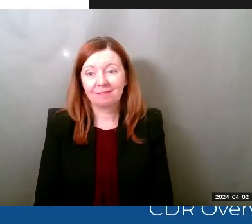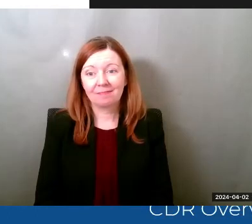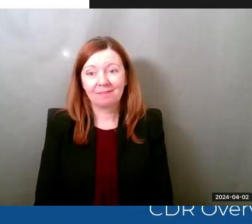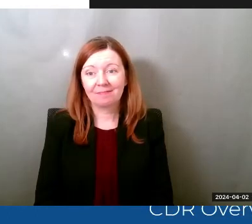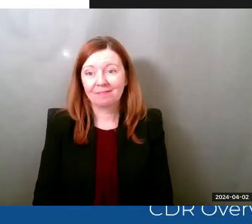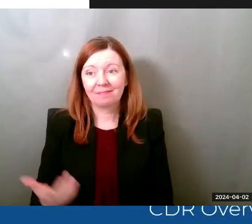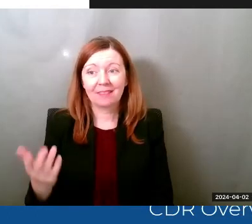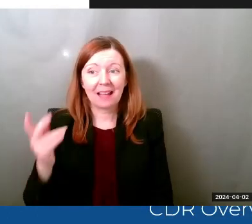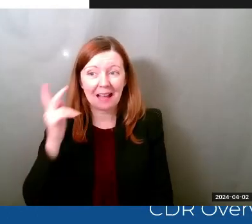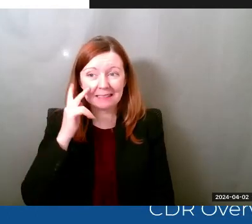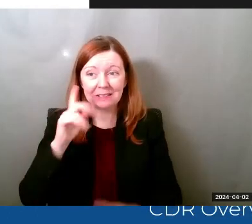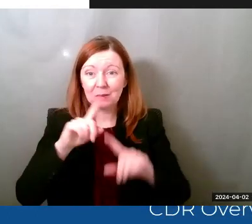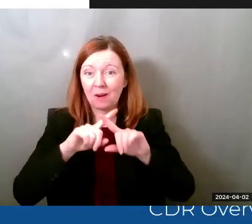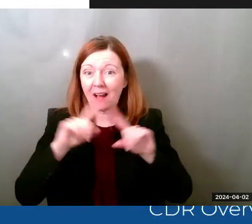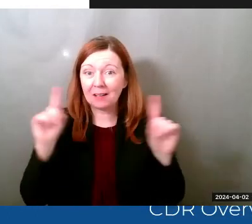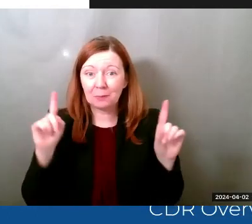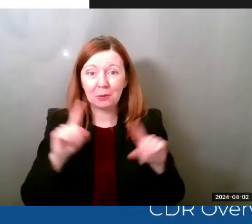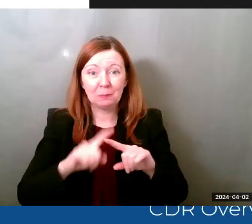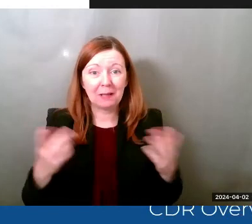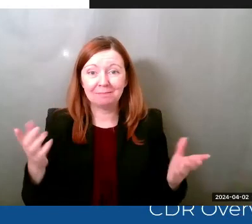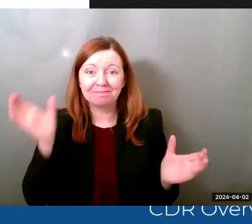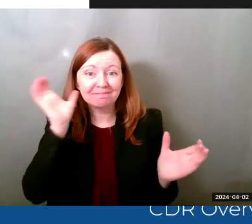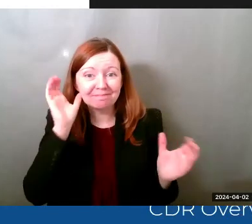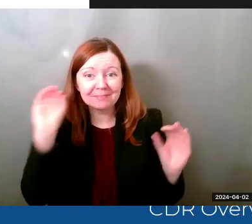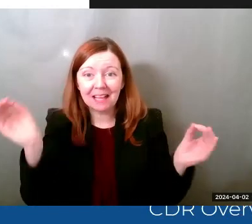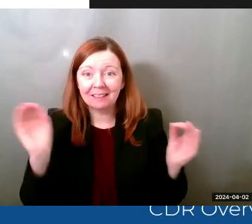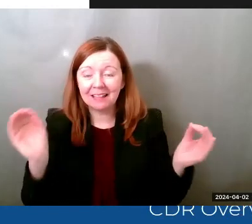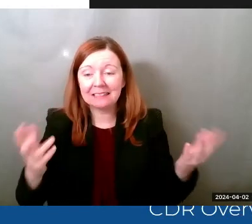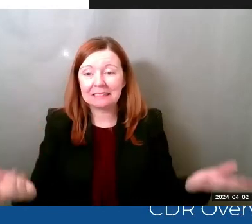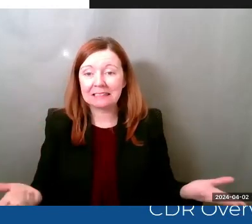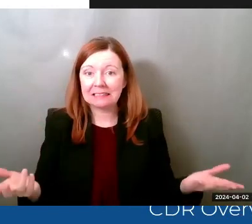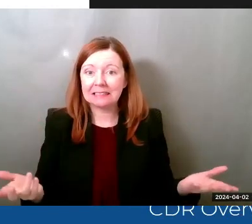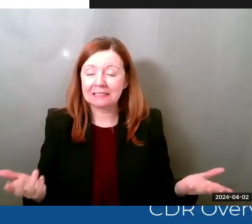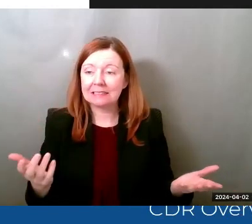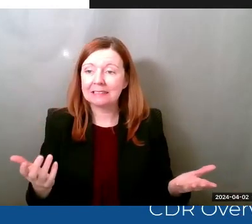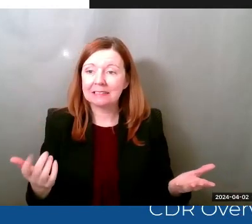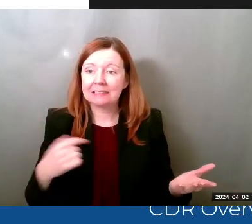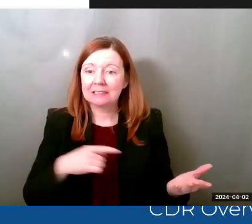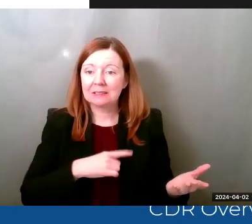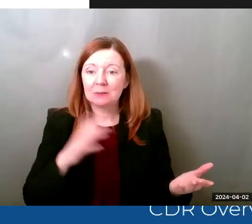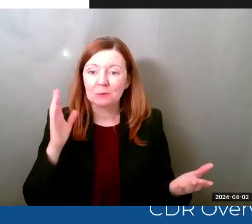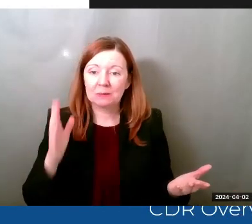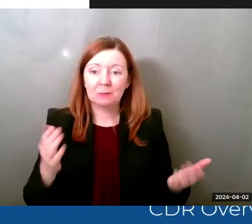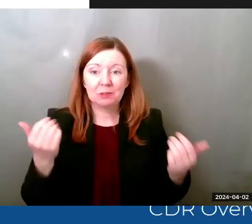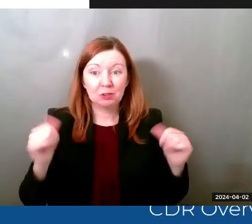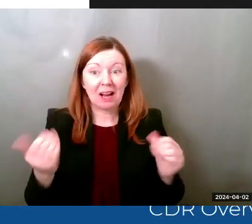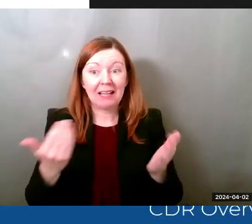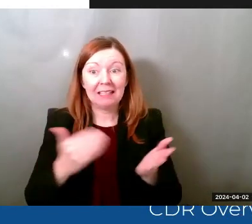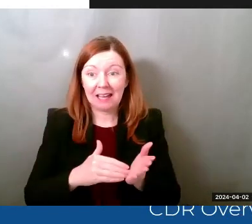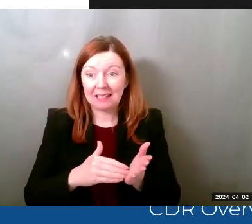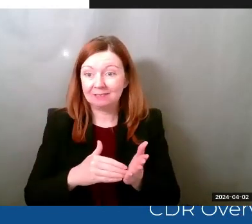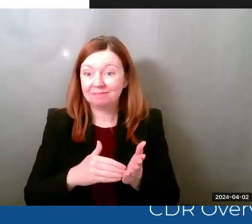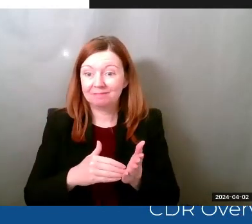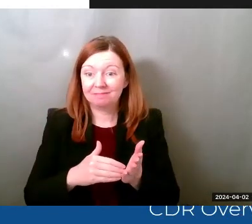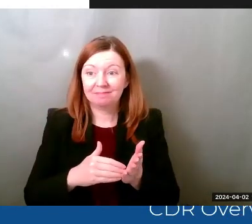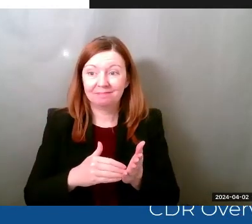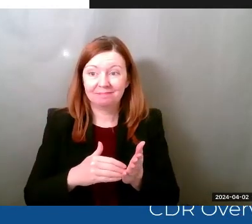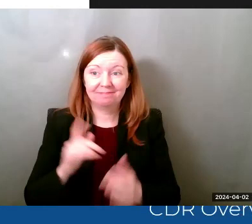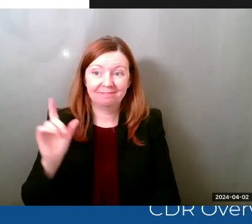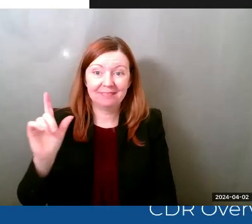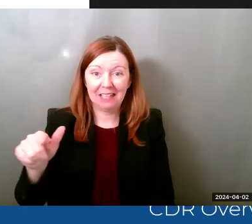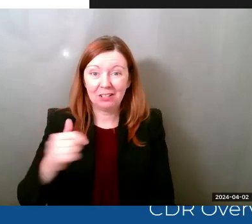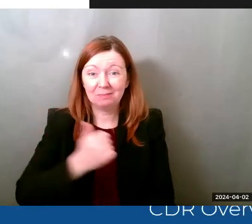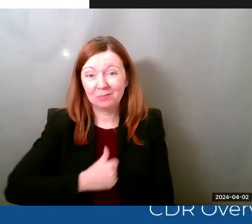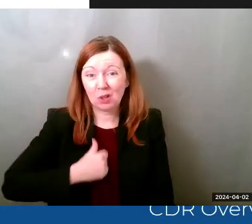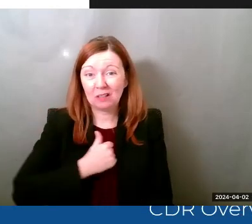Jeremy, seeing that you are unmuted, but not hearing anything at this time, we will try again in just a bit.